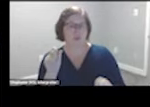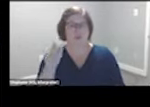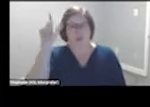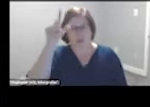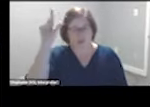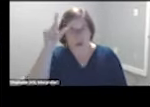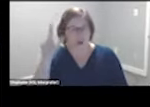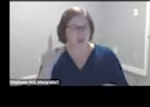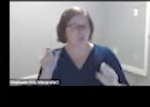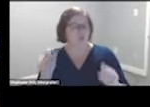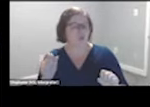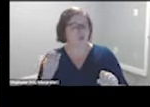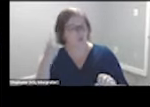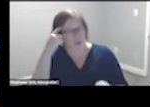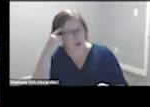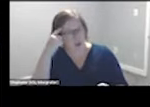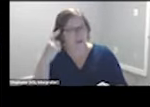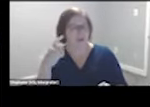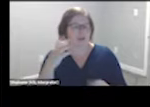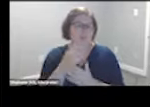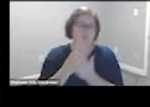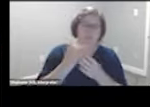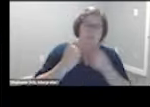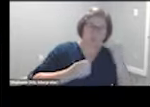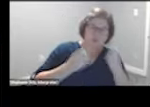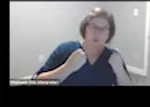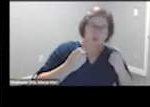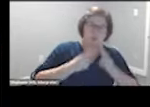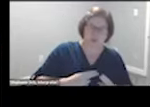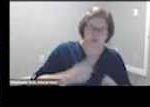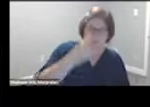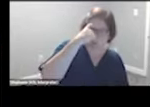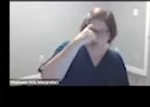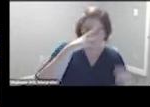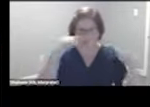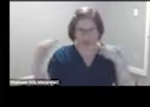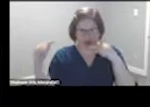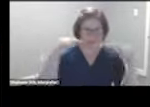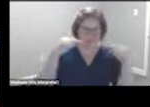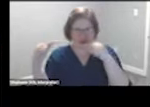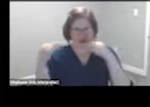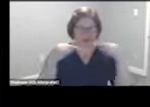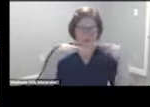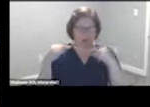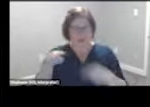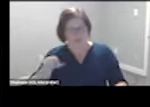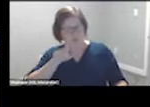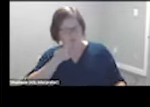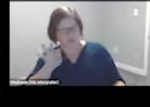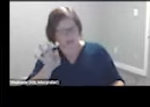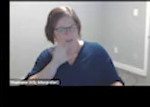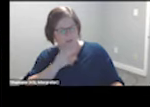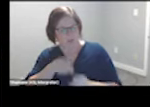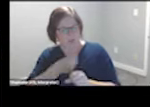and some emotional human brain, they just fight against each other. So yeah, you are the 29 years old and you know how to eat,